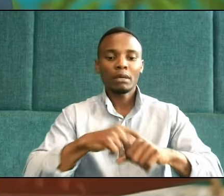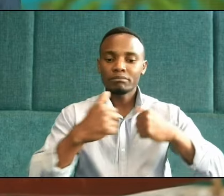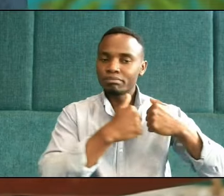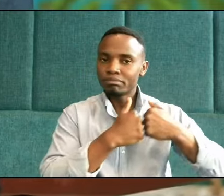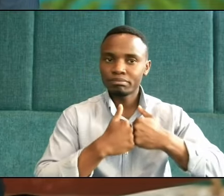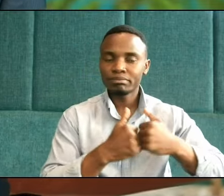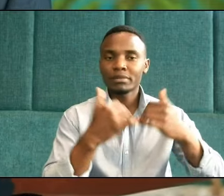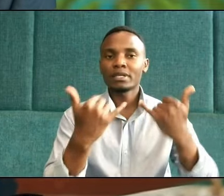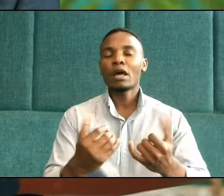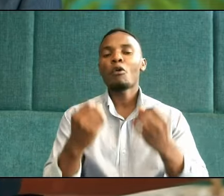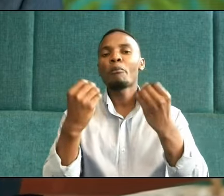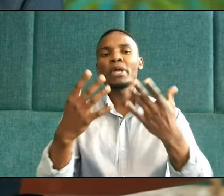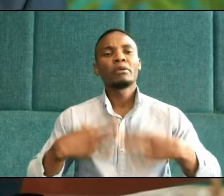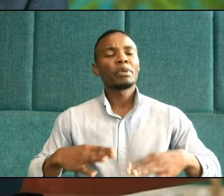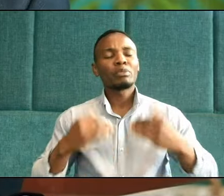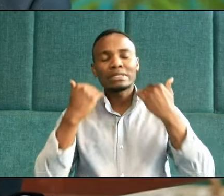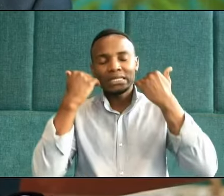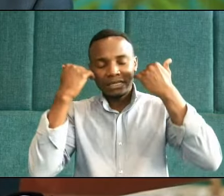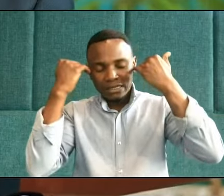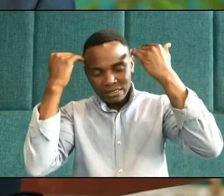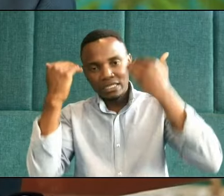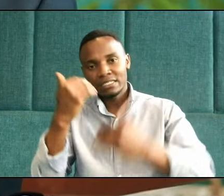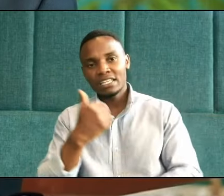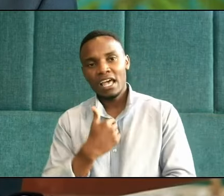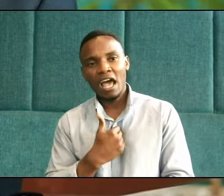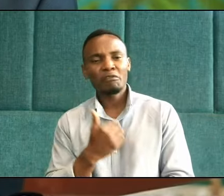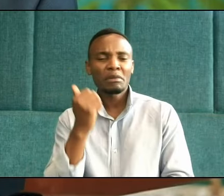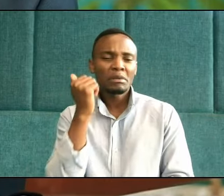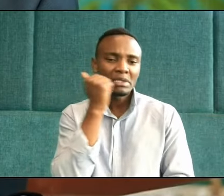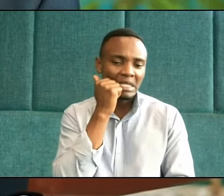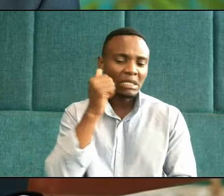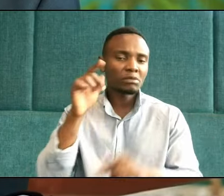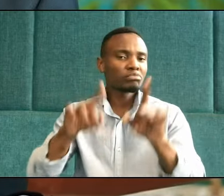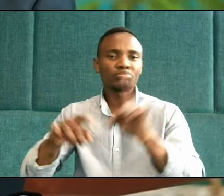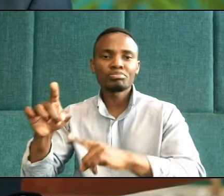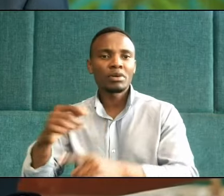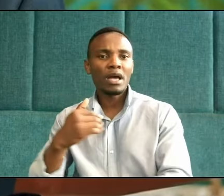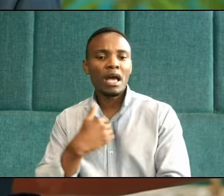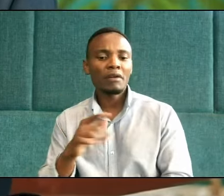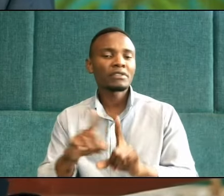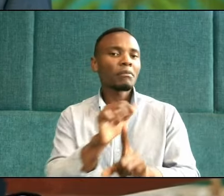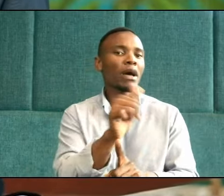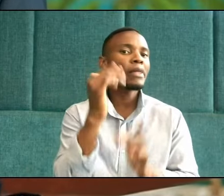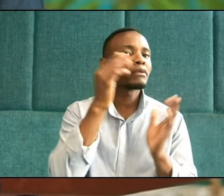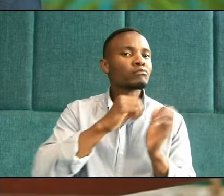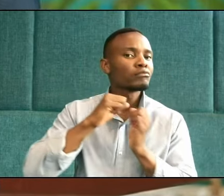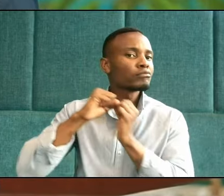of stress, depression, sickness, and even committing suicide